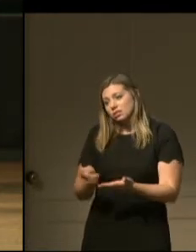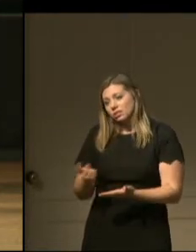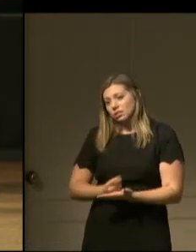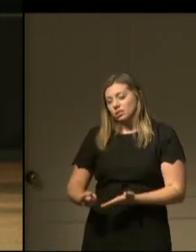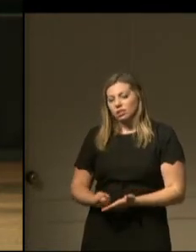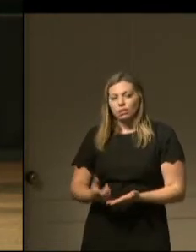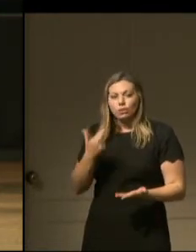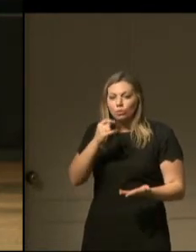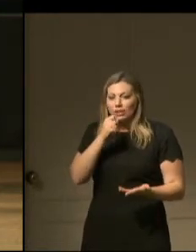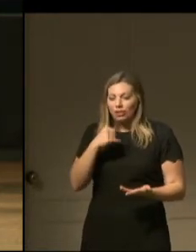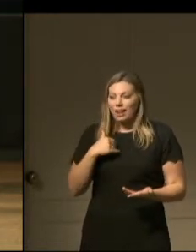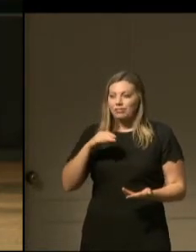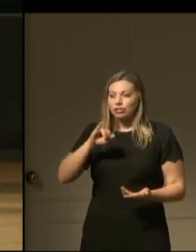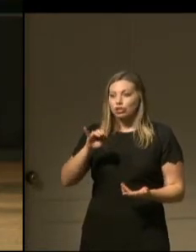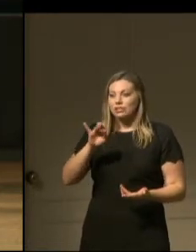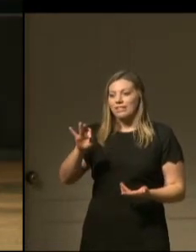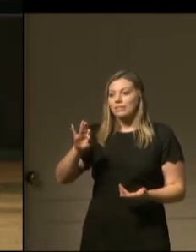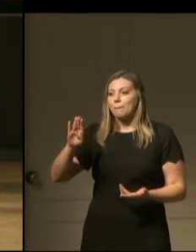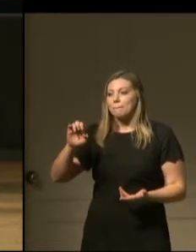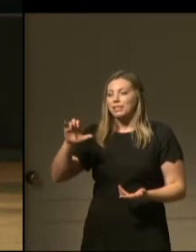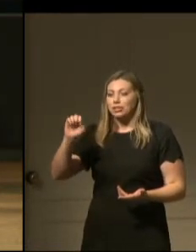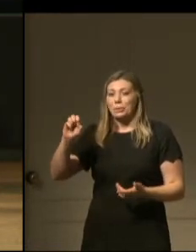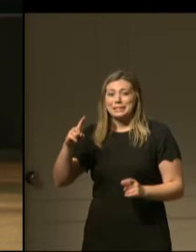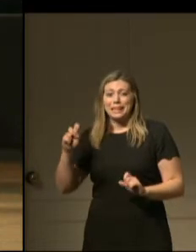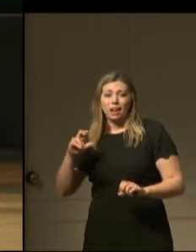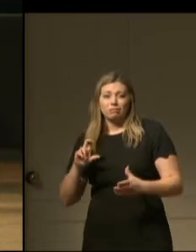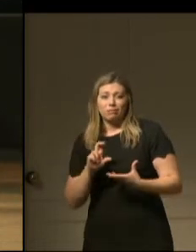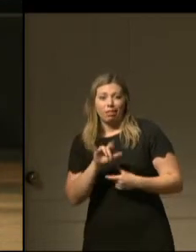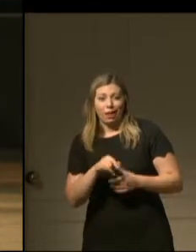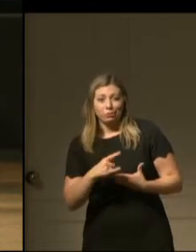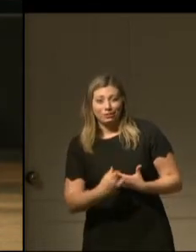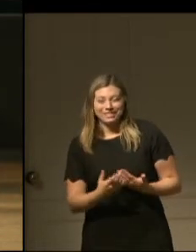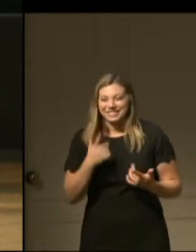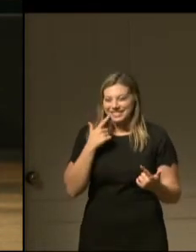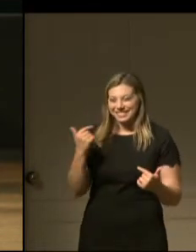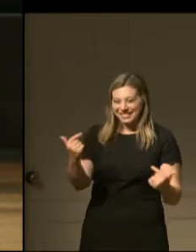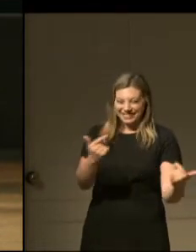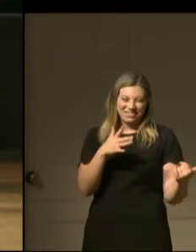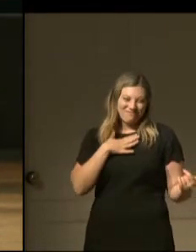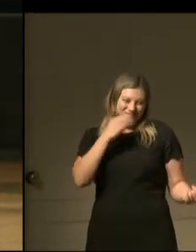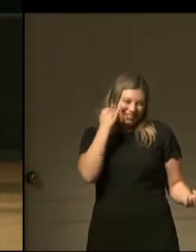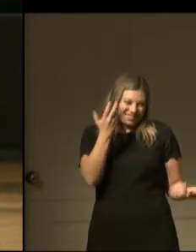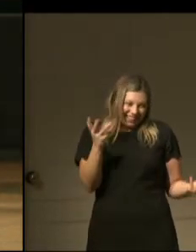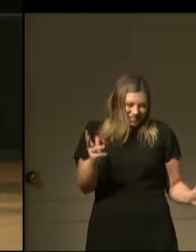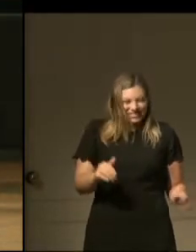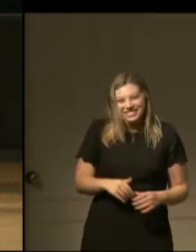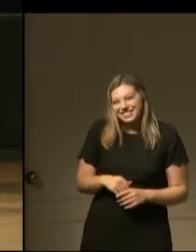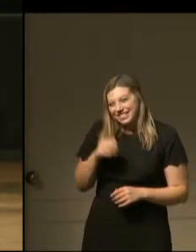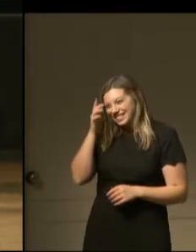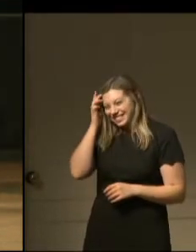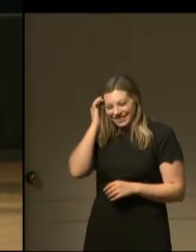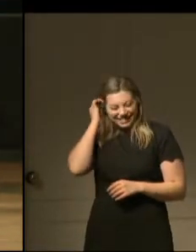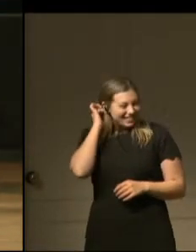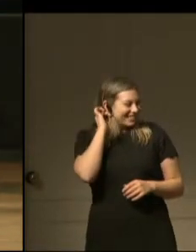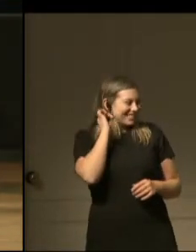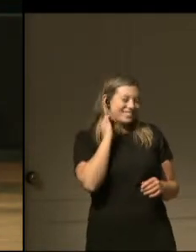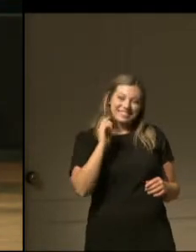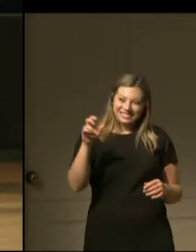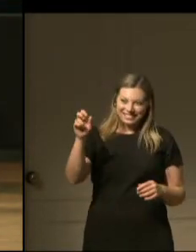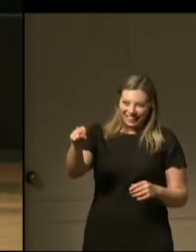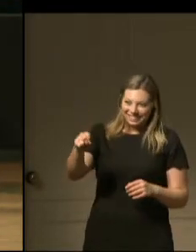like, why don't we get Jeff Bezos to fund that problem? It's just my idea. Score.